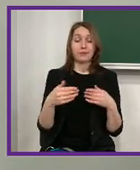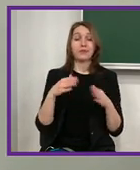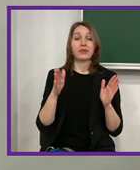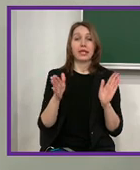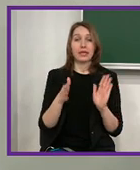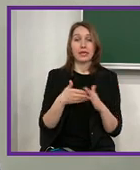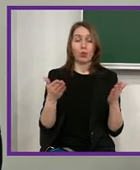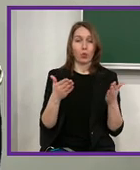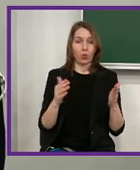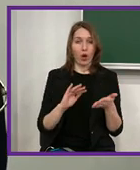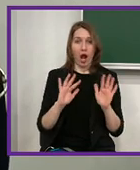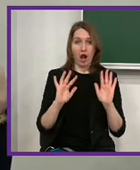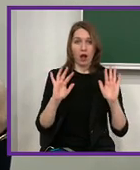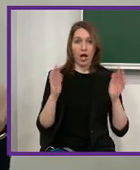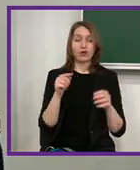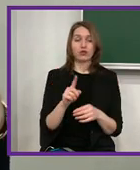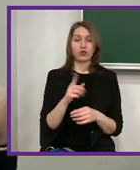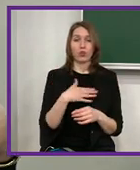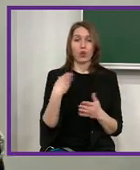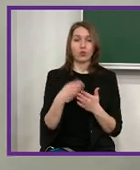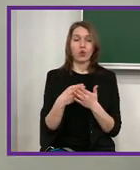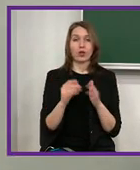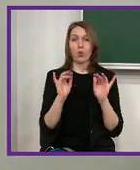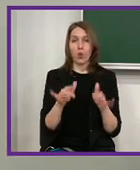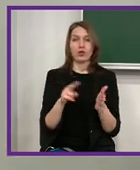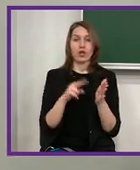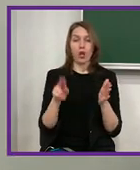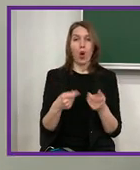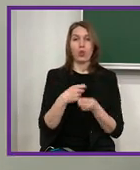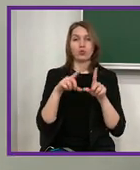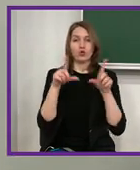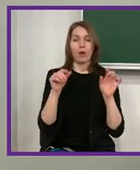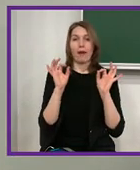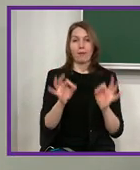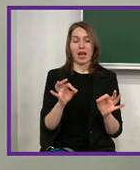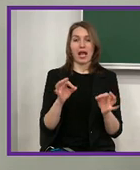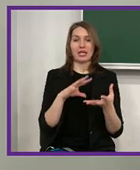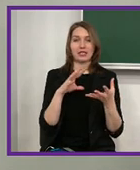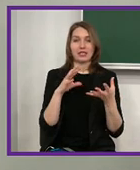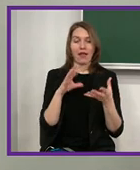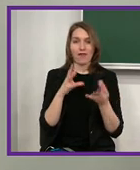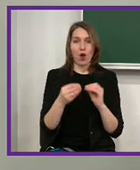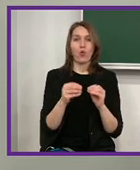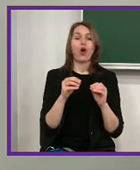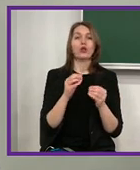to conduct due diligence if they use as a component of a broader due diligence process, as Lisa said, they do with Yara.